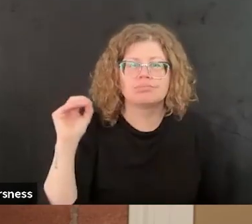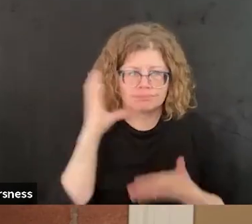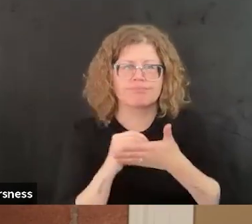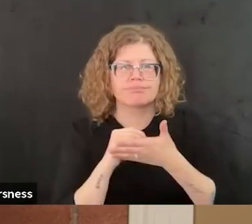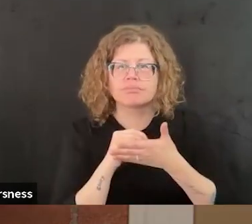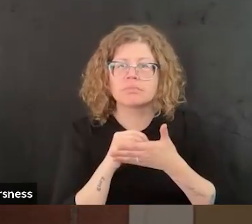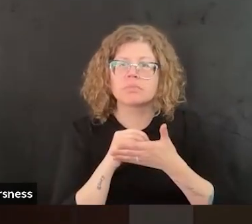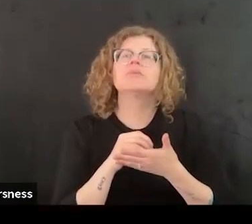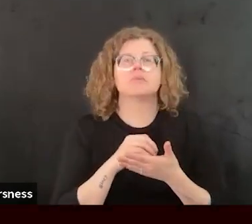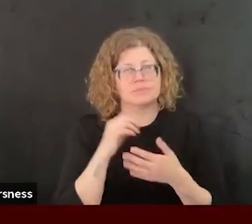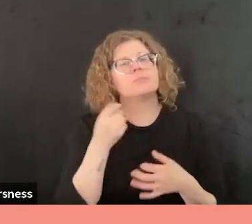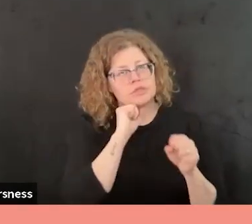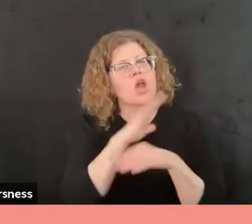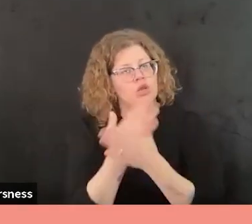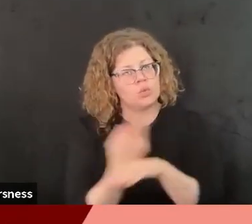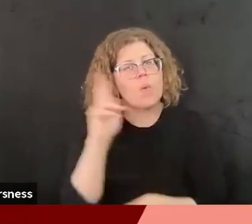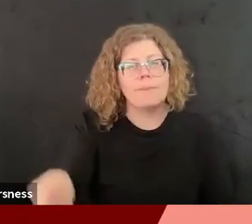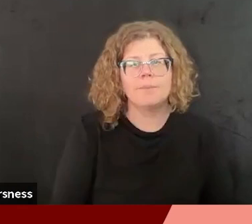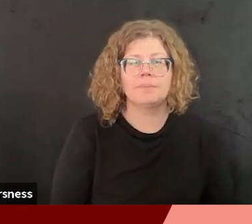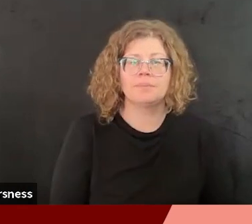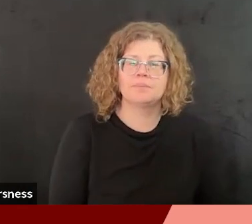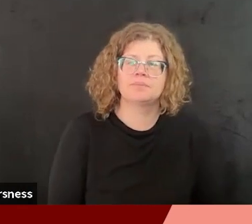all aspects of your project.